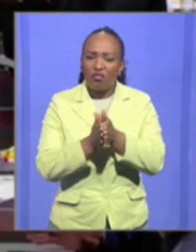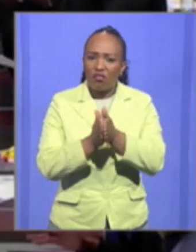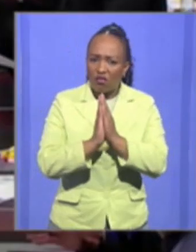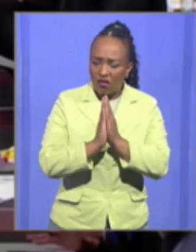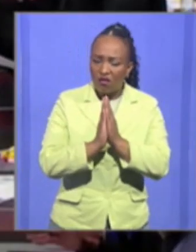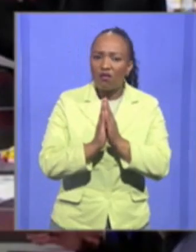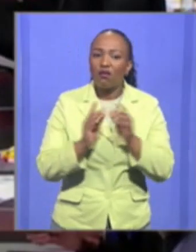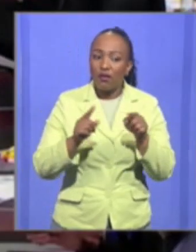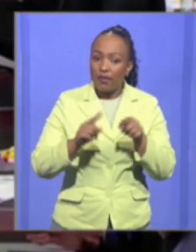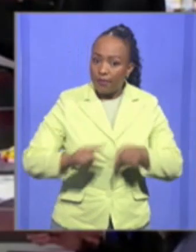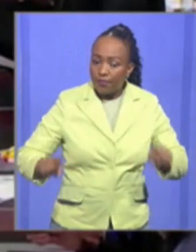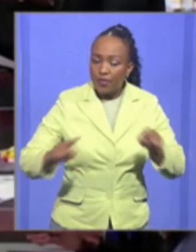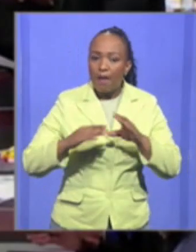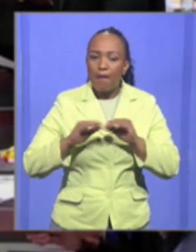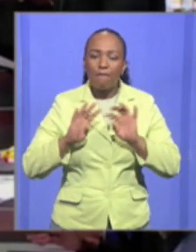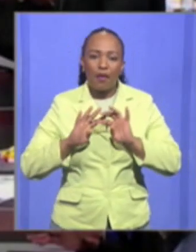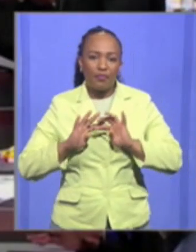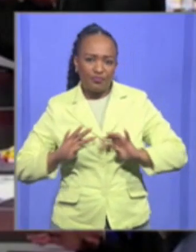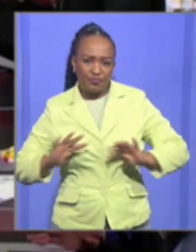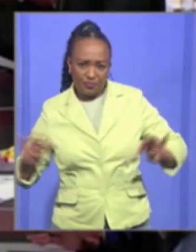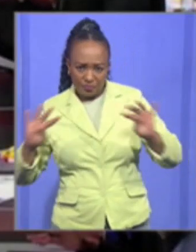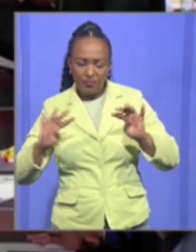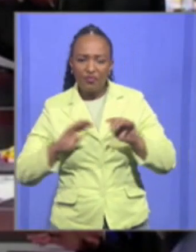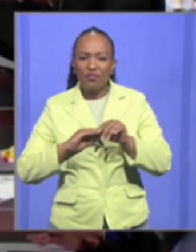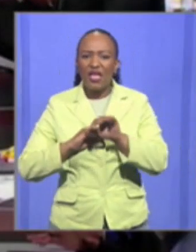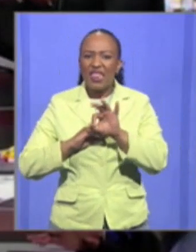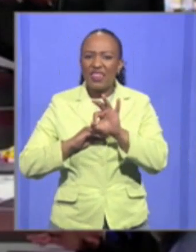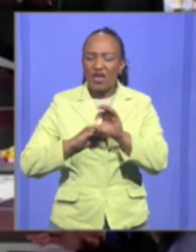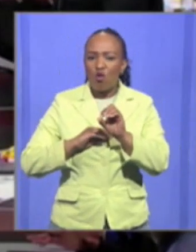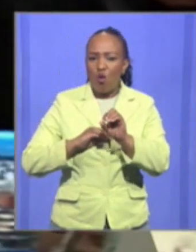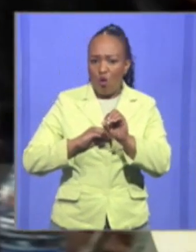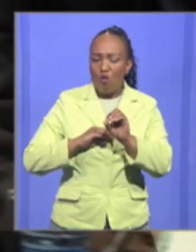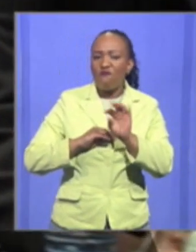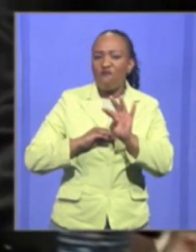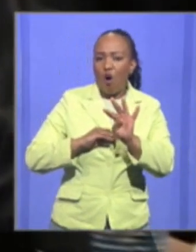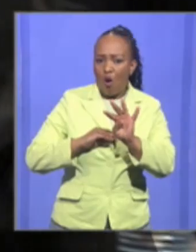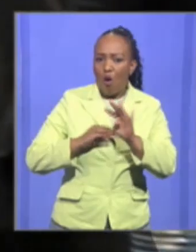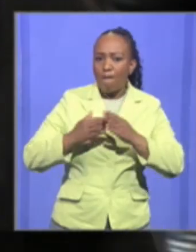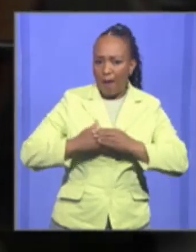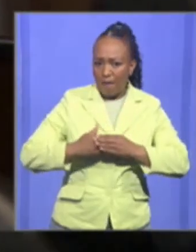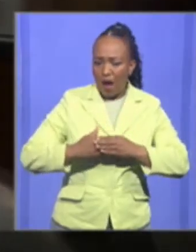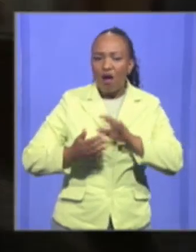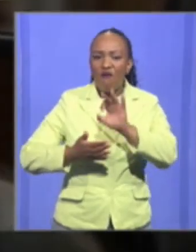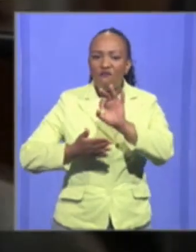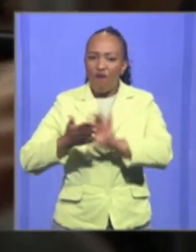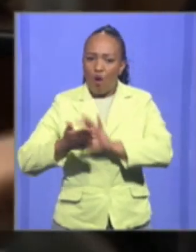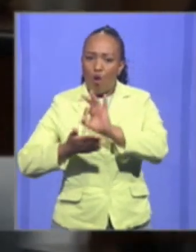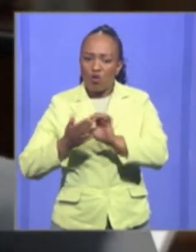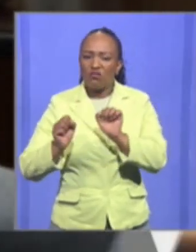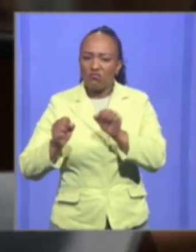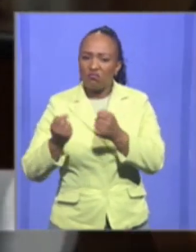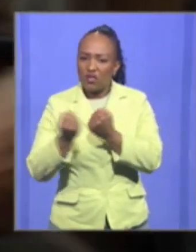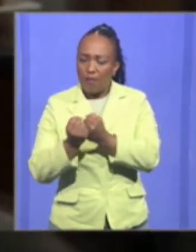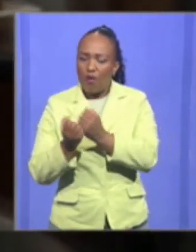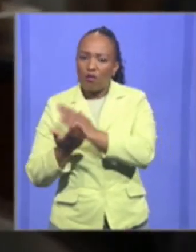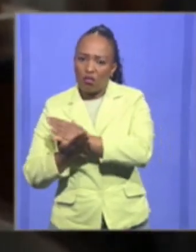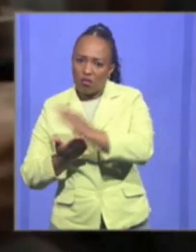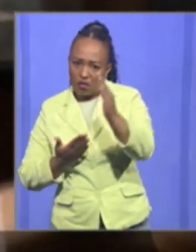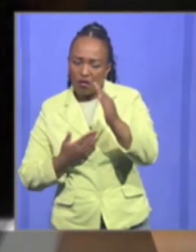fao maloko a 300 le metšo e mene a palamente a ilego a voutela go rakwa ga gagwe mola